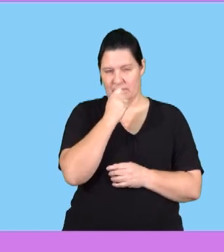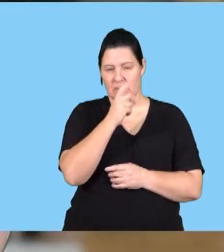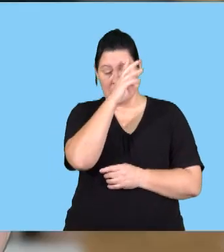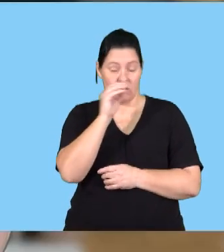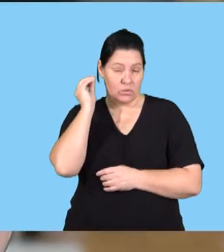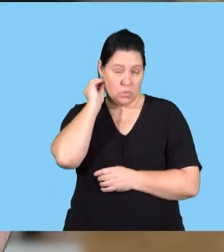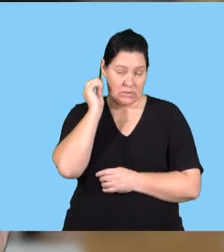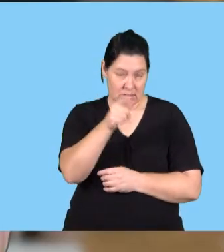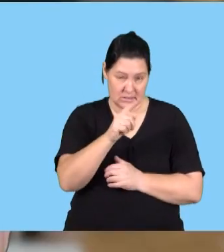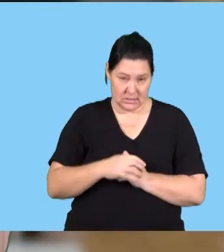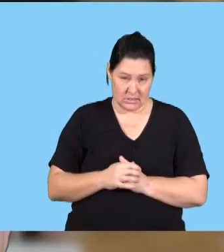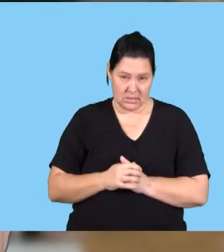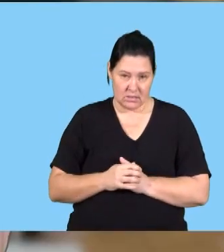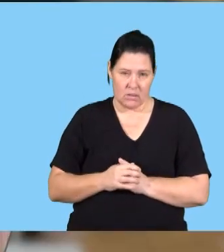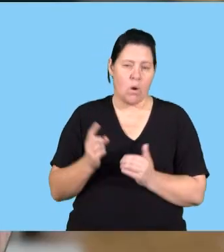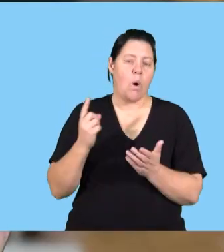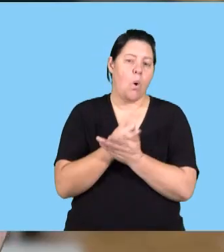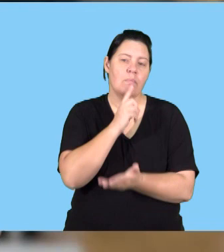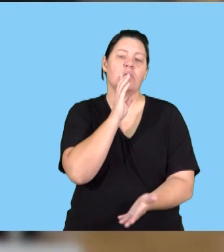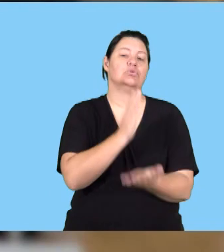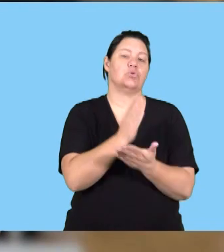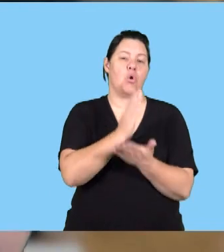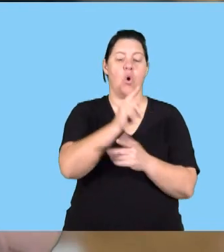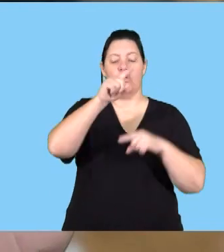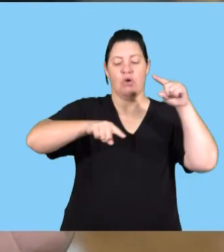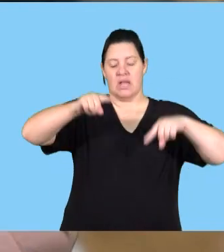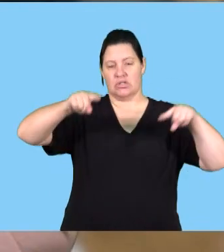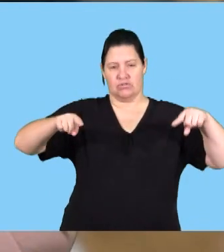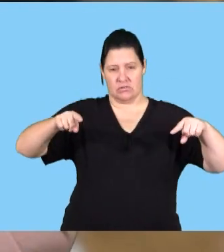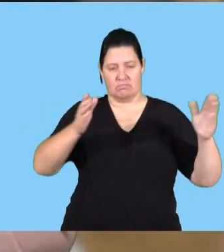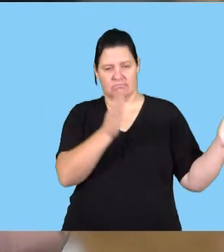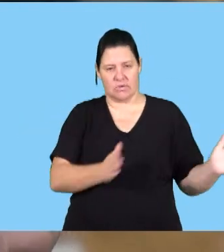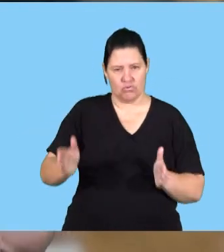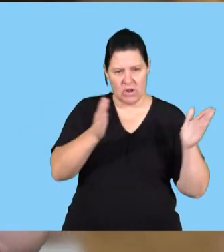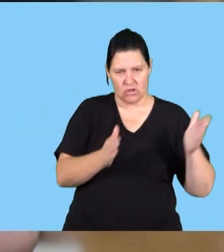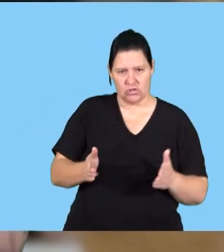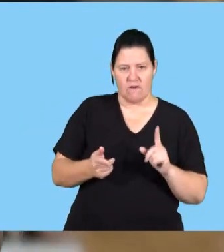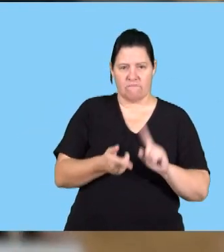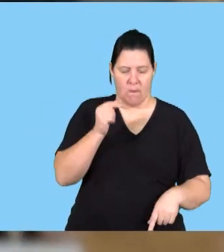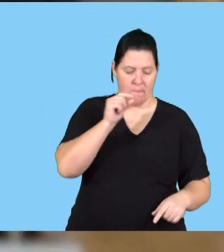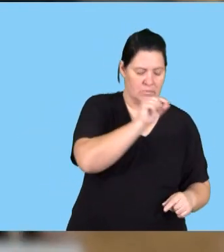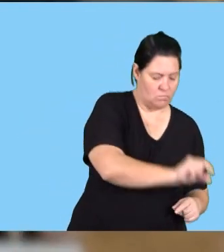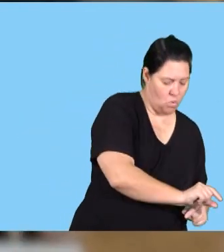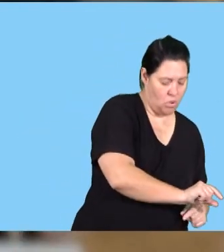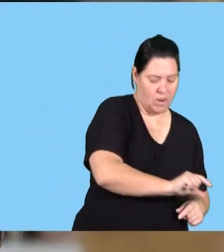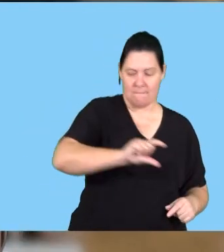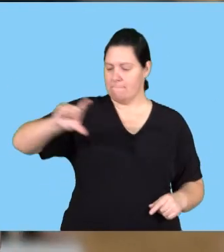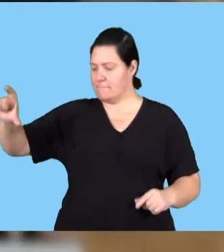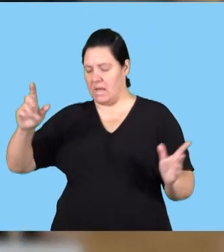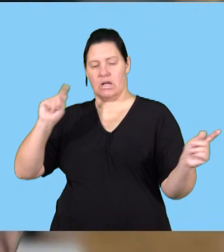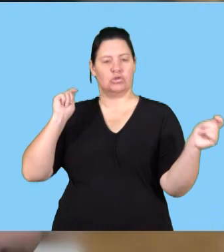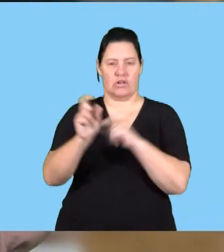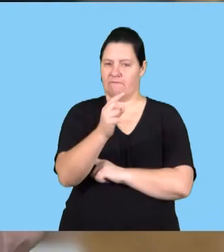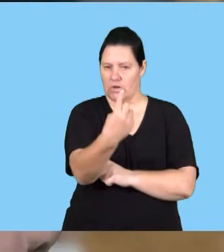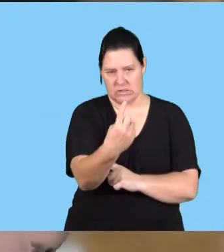Now, please note, always make sure that you arrange your data in ascending order first, meaning from small to